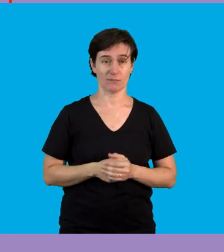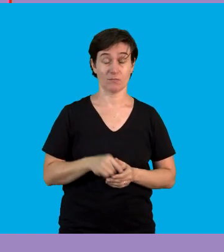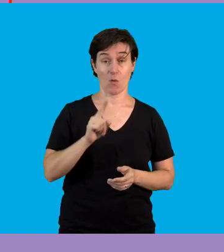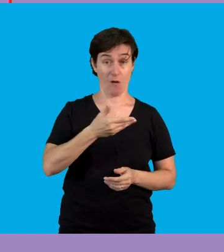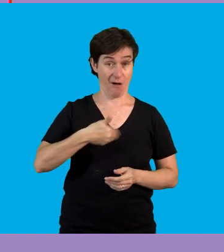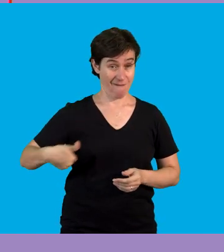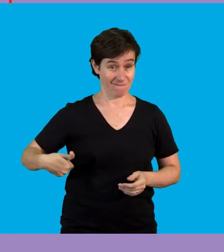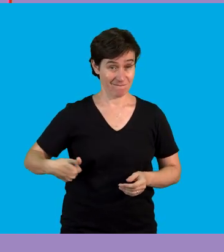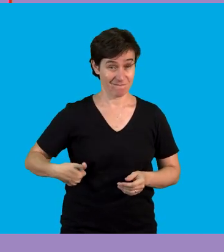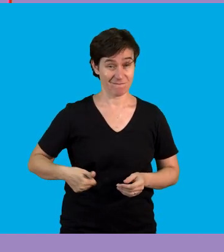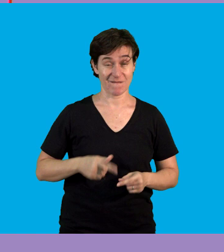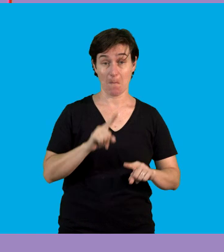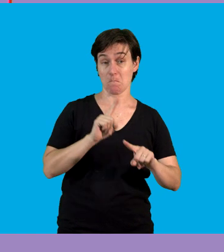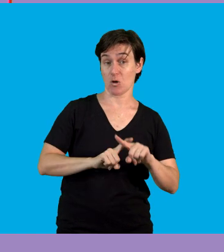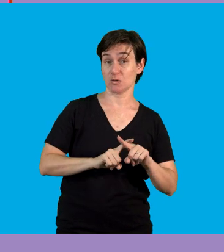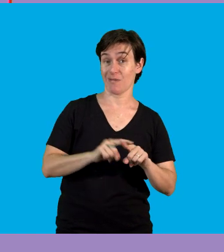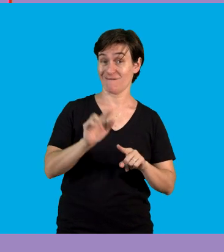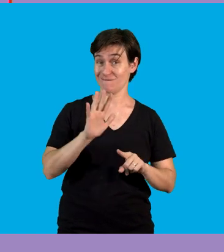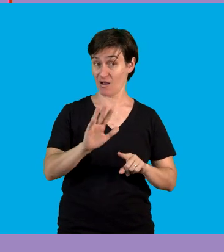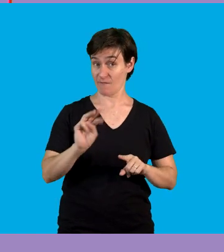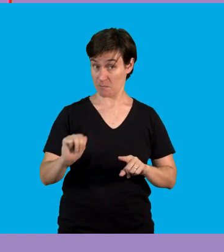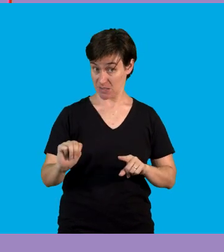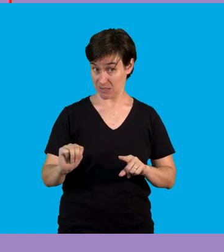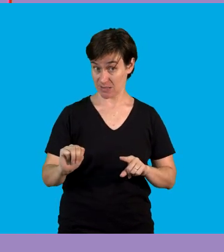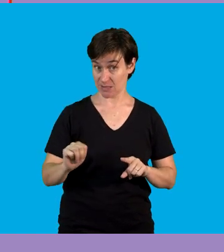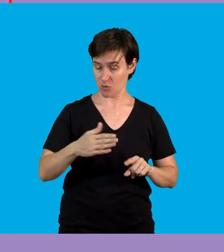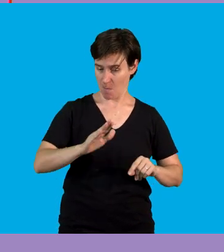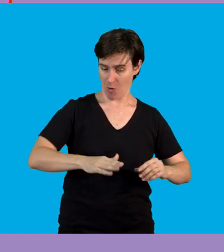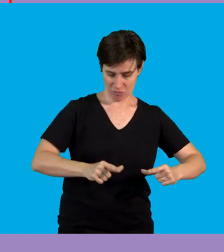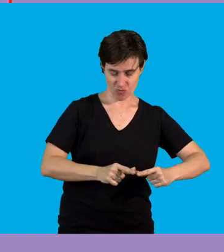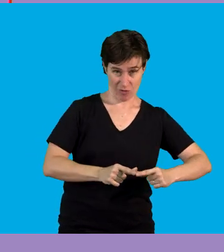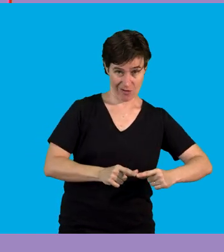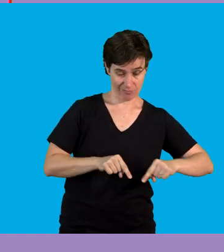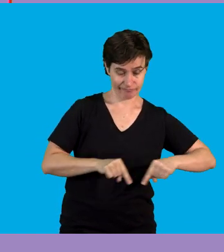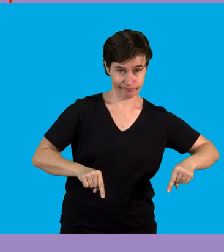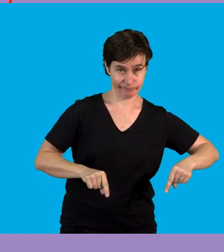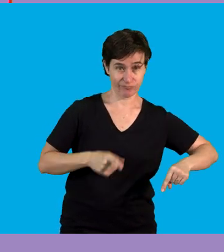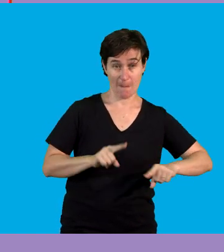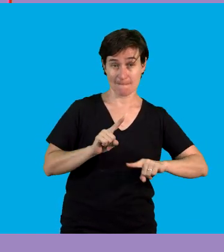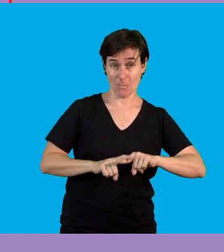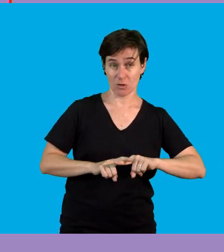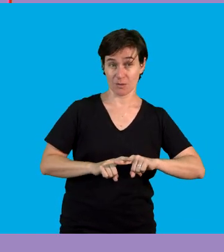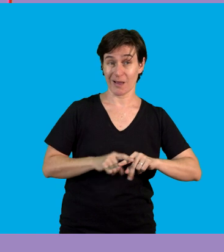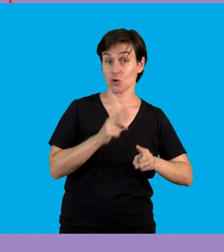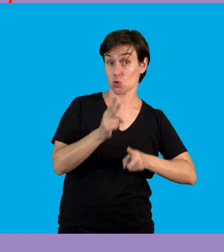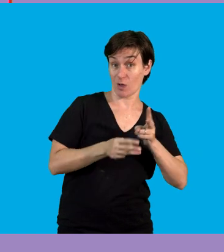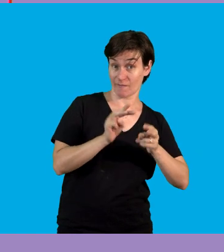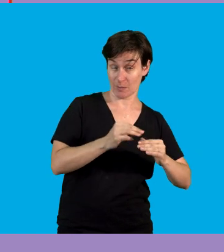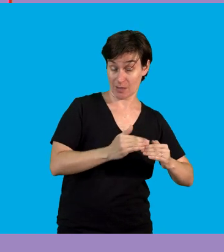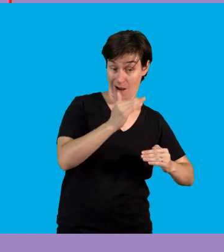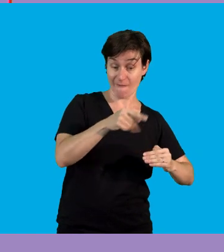1/2 multiplied by 5 meters, which is the base of our triangle, multiplied by 12